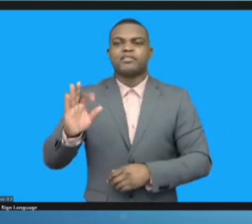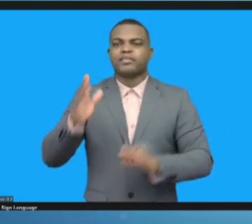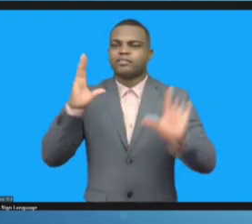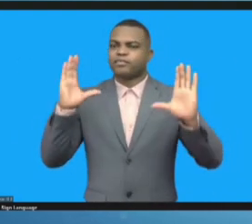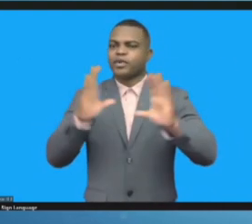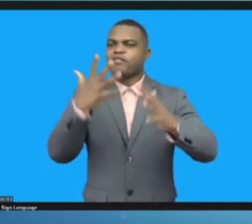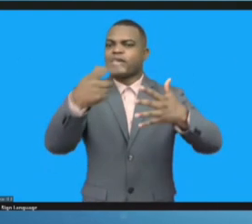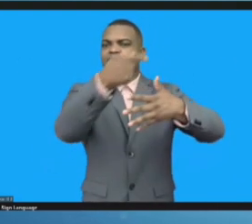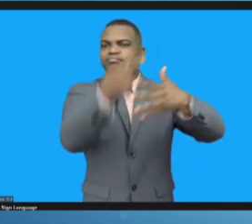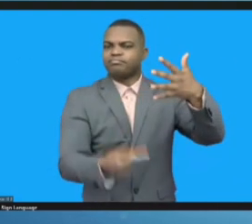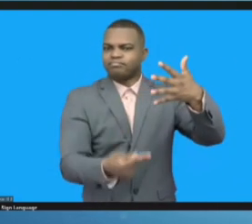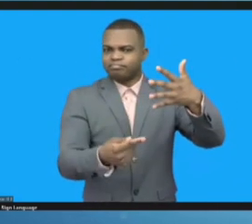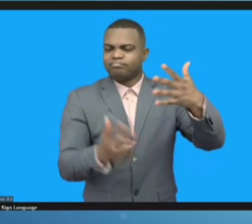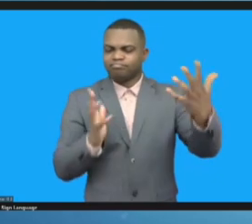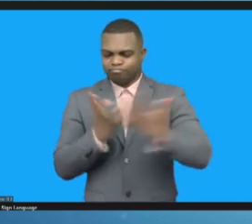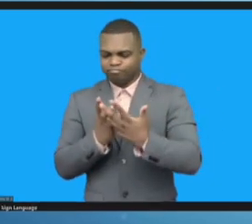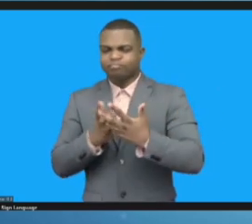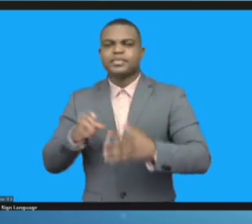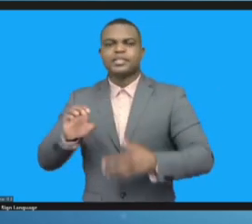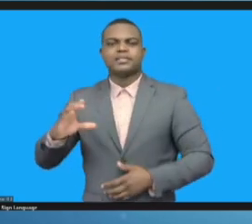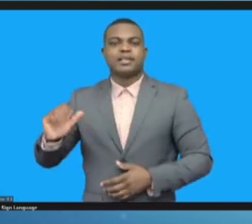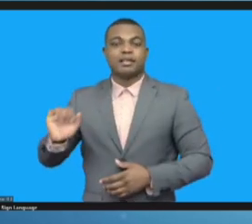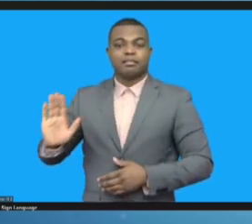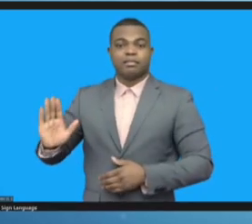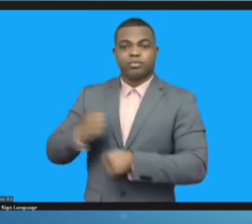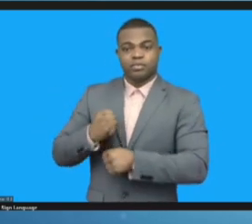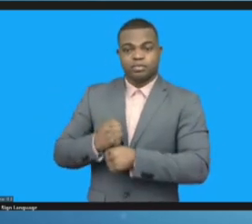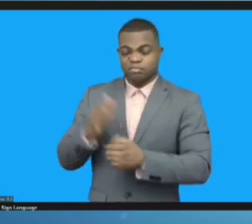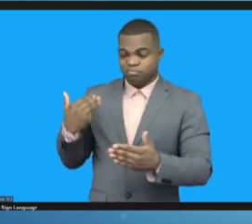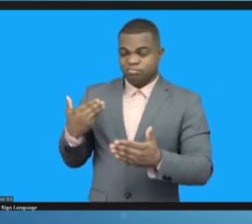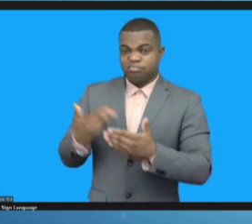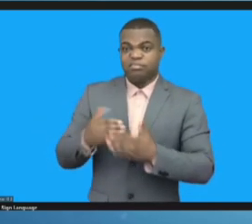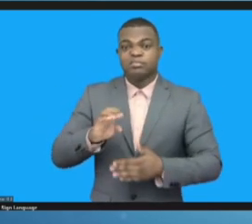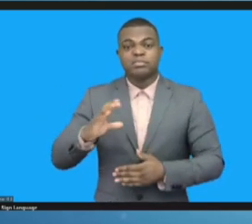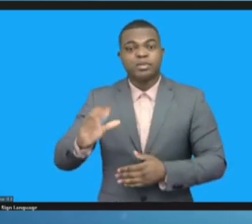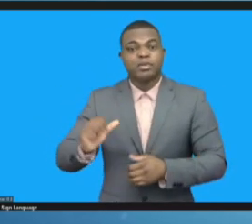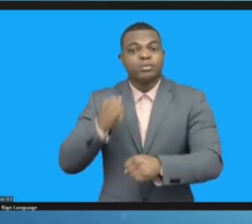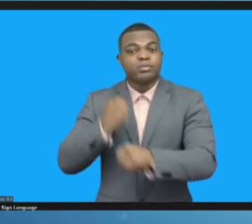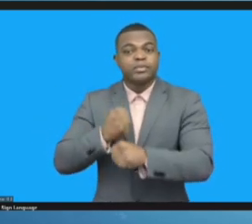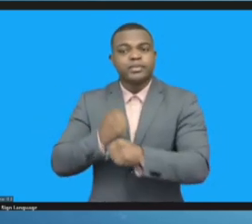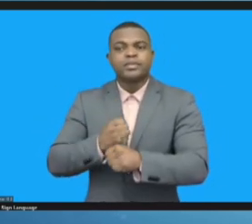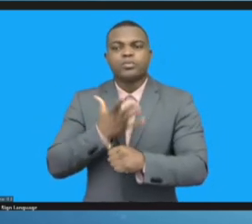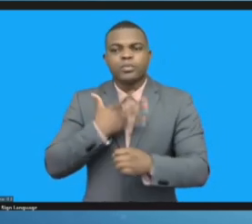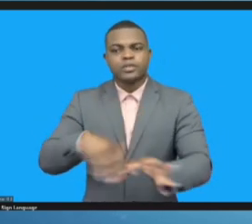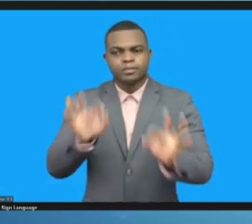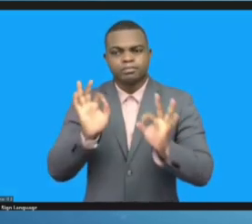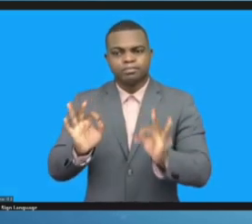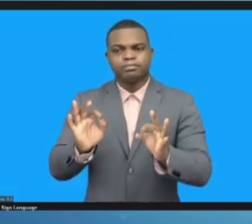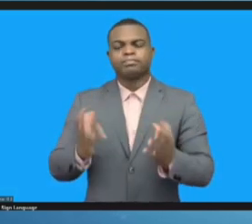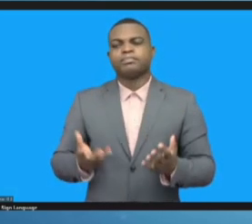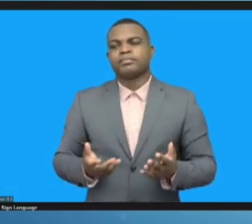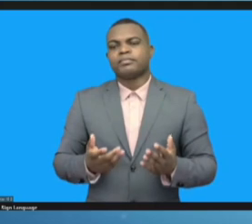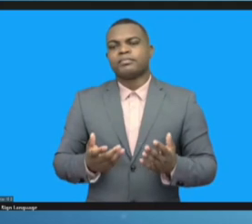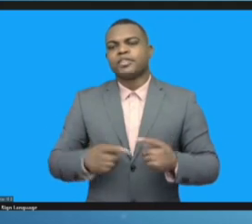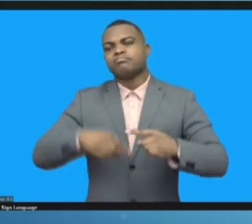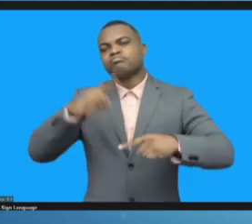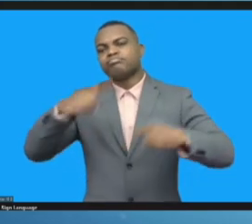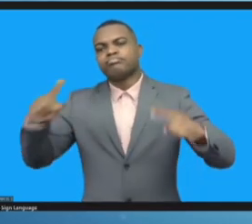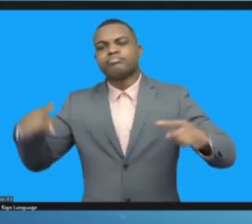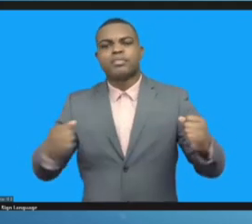people and safeguarding human rights, including through organizing coding camps such as the Connected African Girls Coding